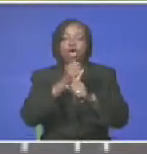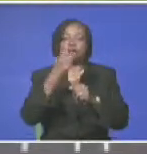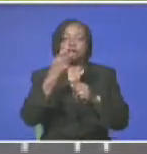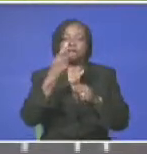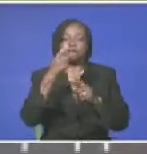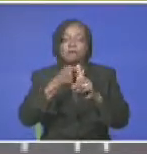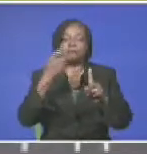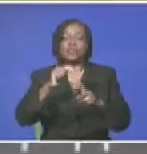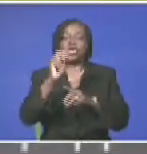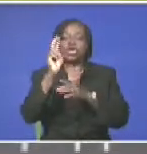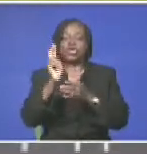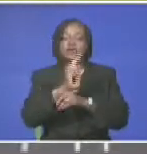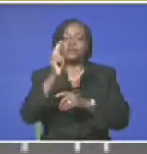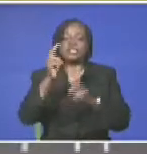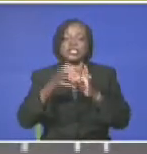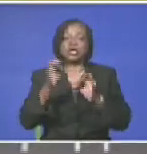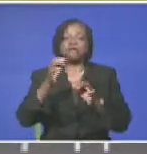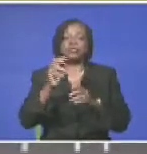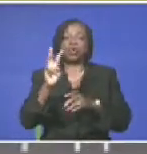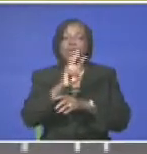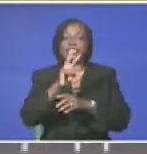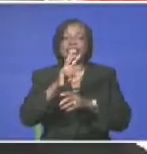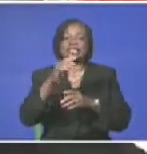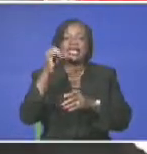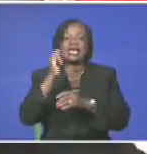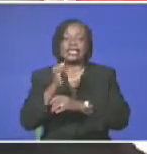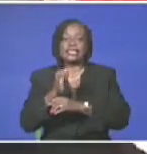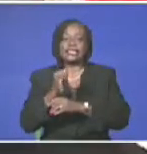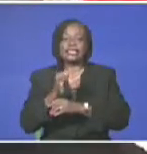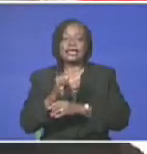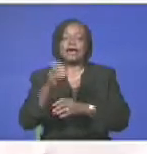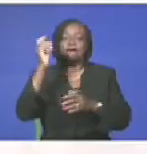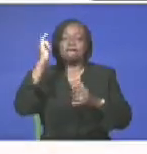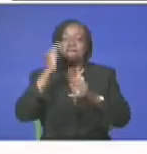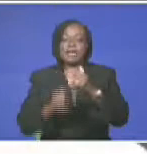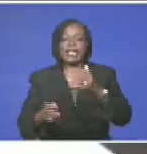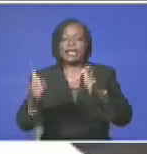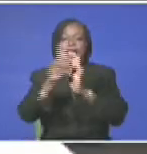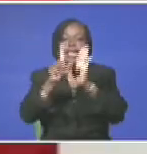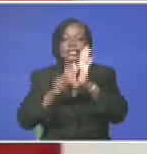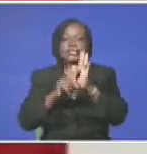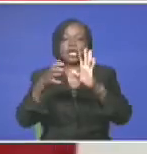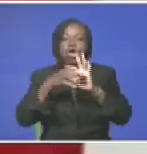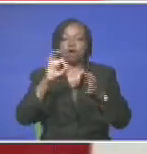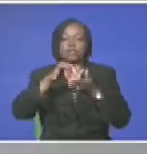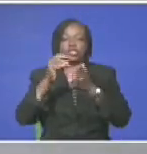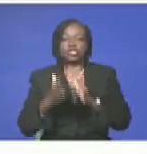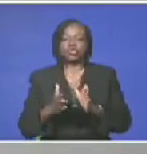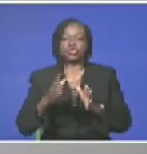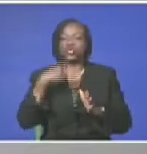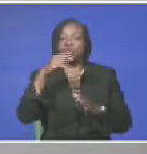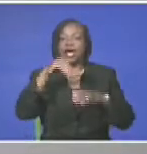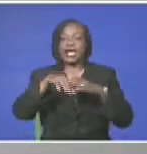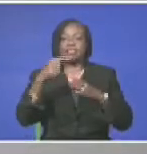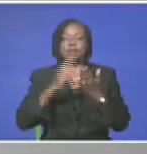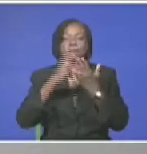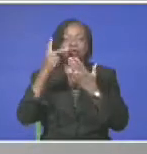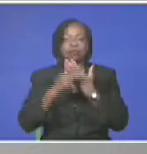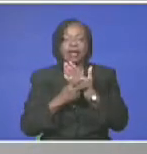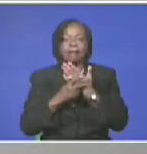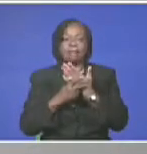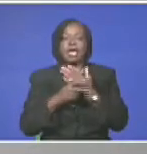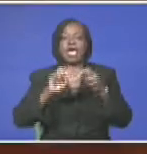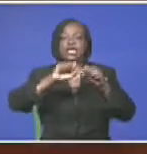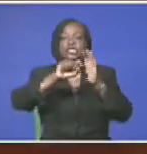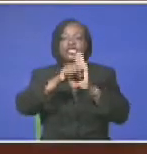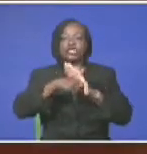a final official list of those students who are so enrolled in that program, sir. And as